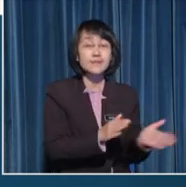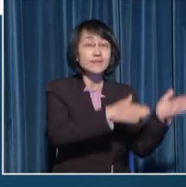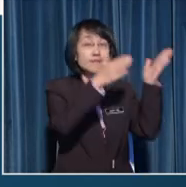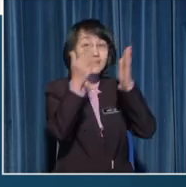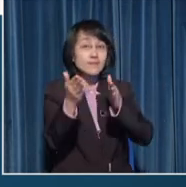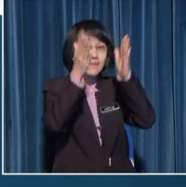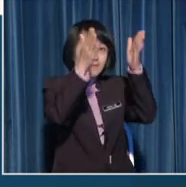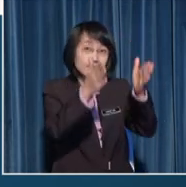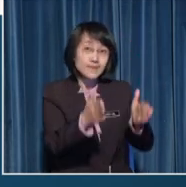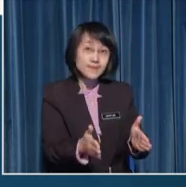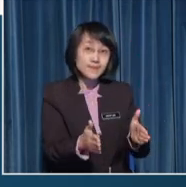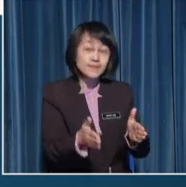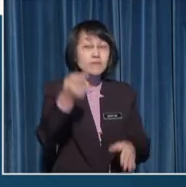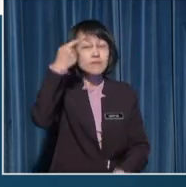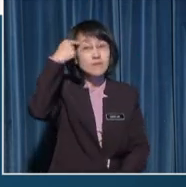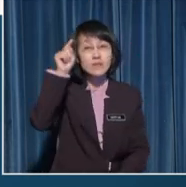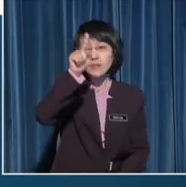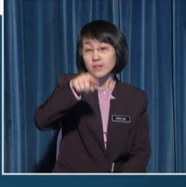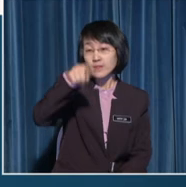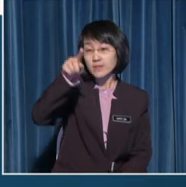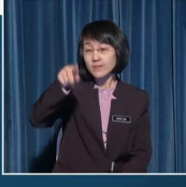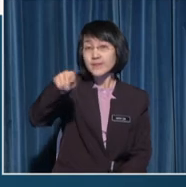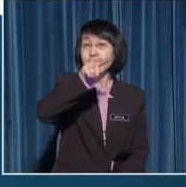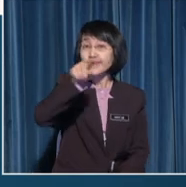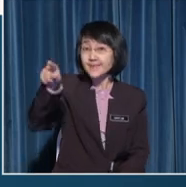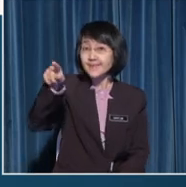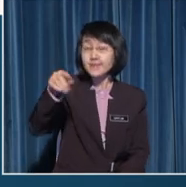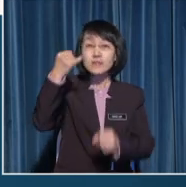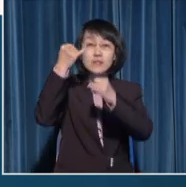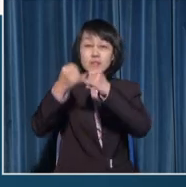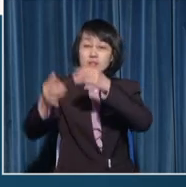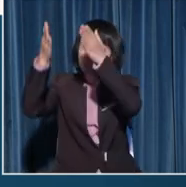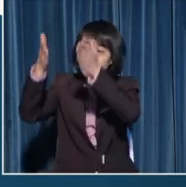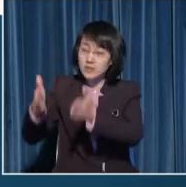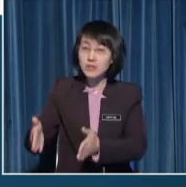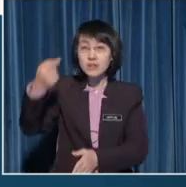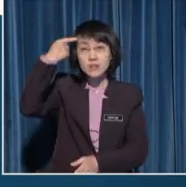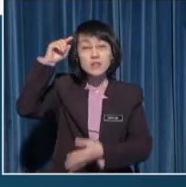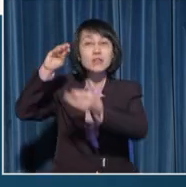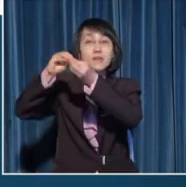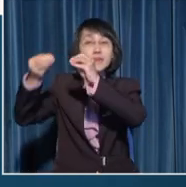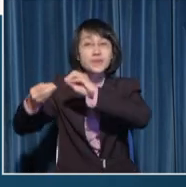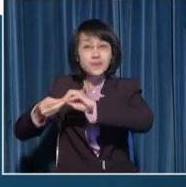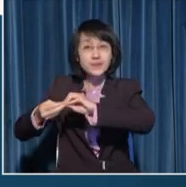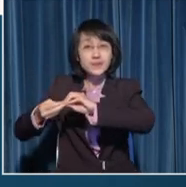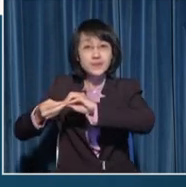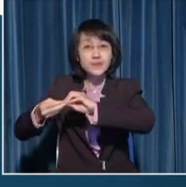Next column for tally. And last column for numbers.